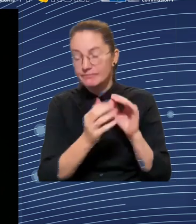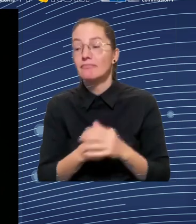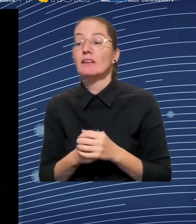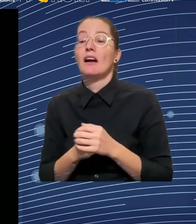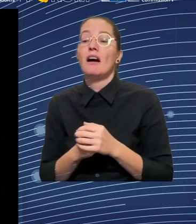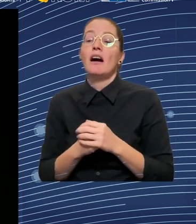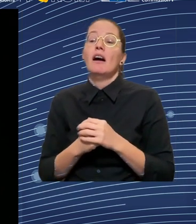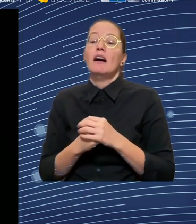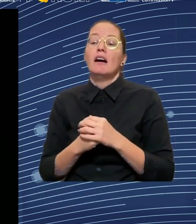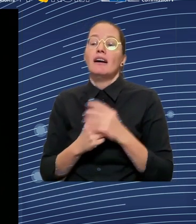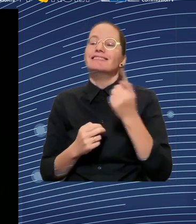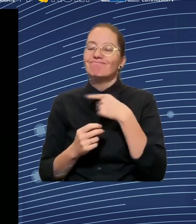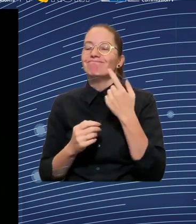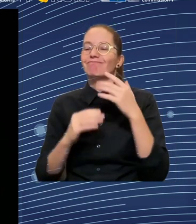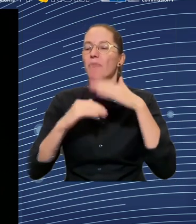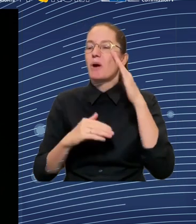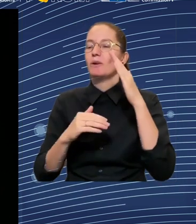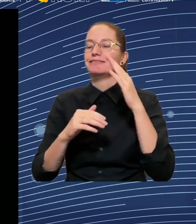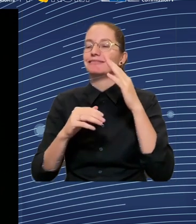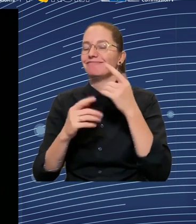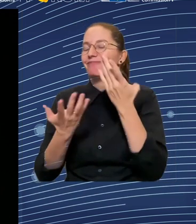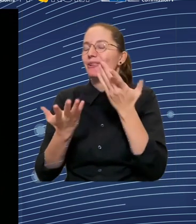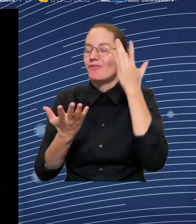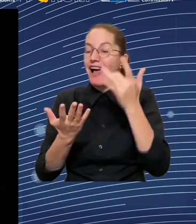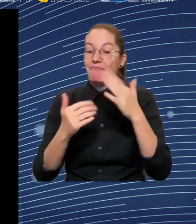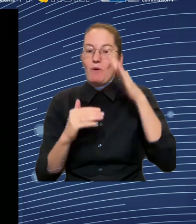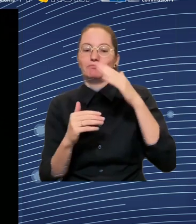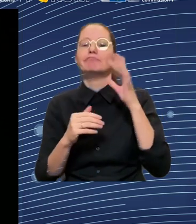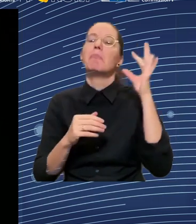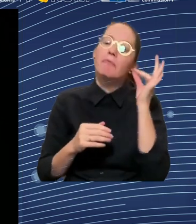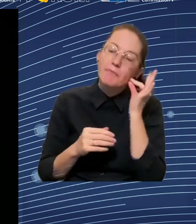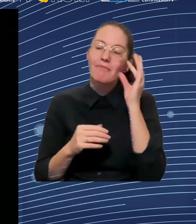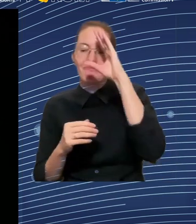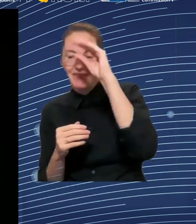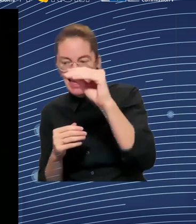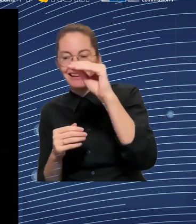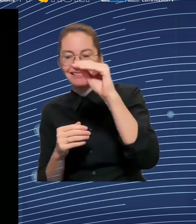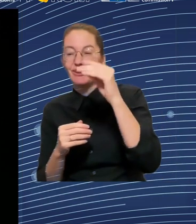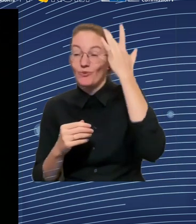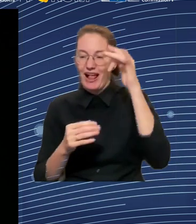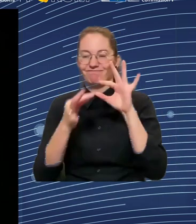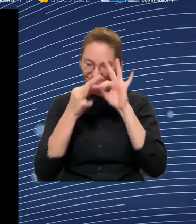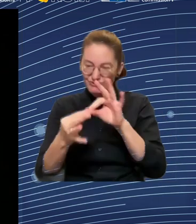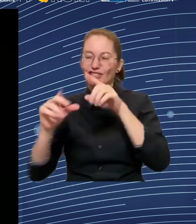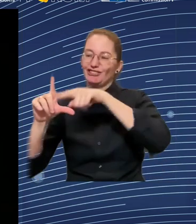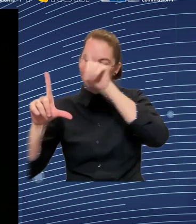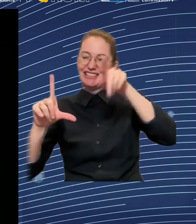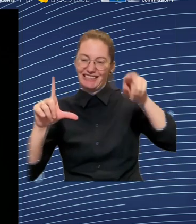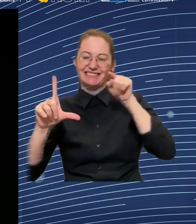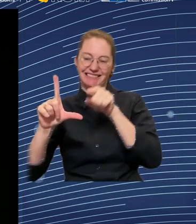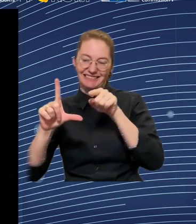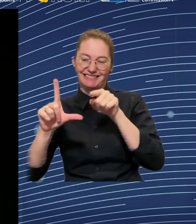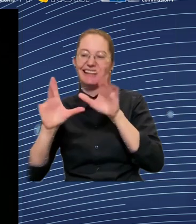intersectional perspective, absolutely, it's of critical importance. And when we analyze gender segregation, we also have to look at different intersections.